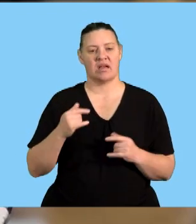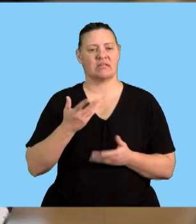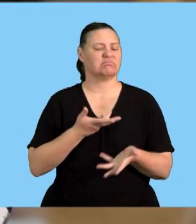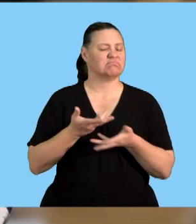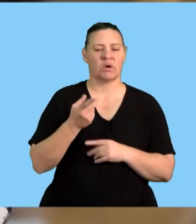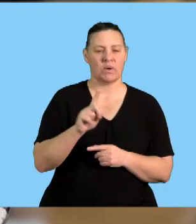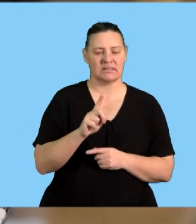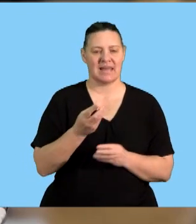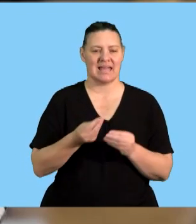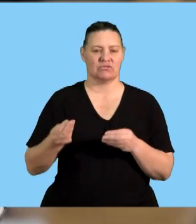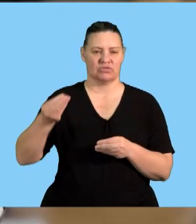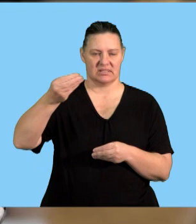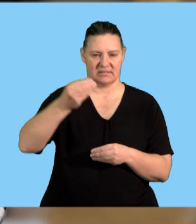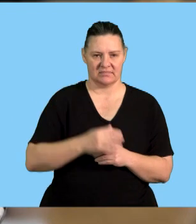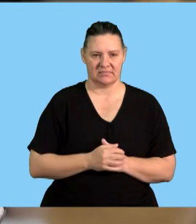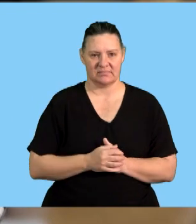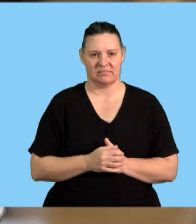speak about interest.